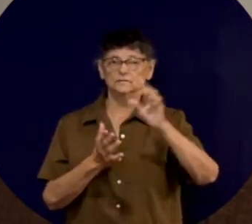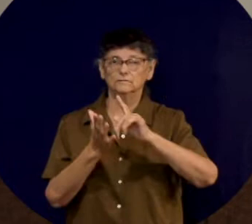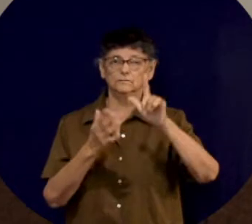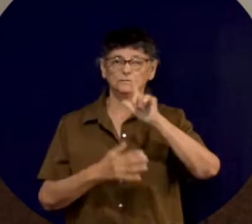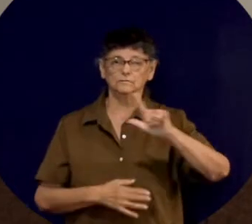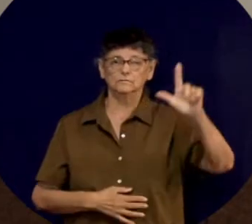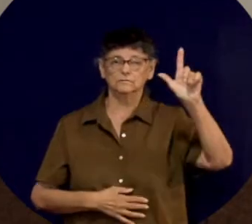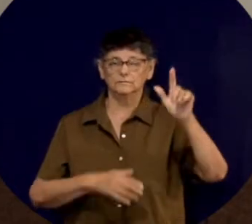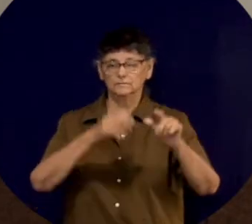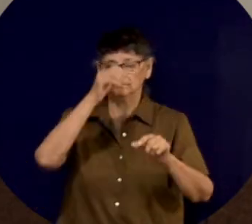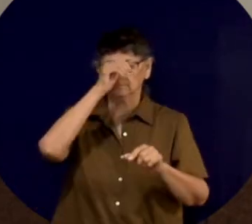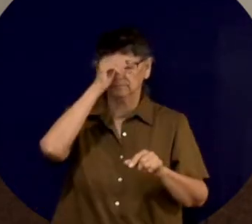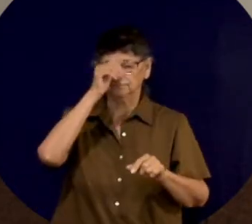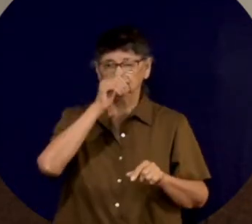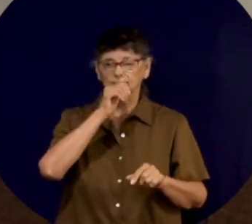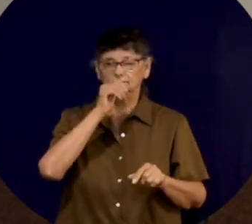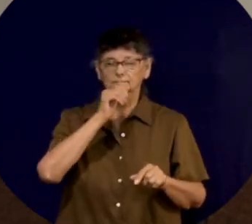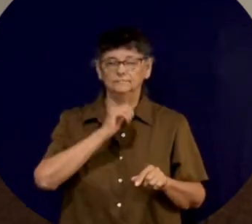Glory to you, O Lord.